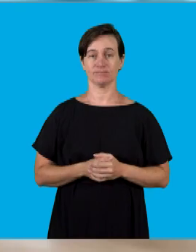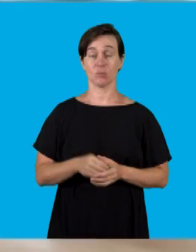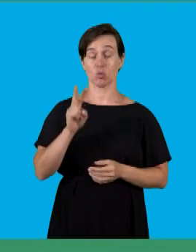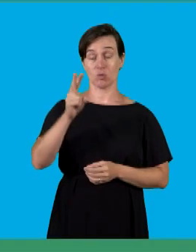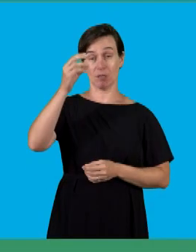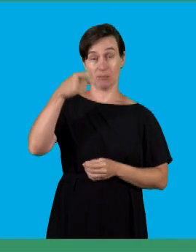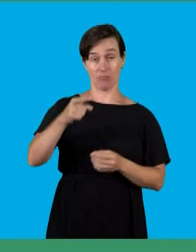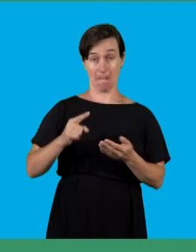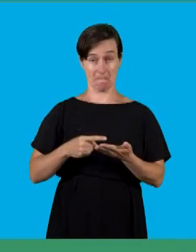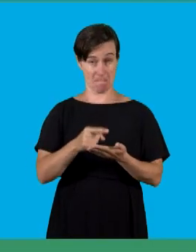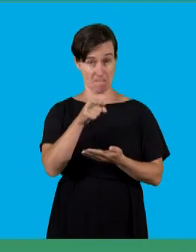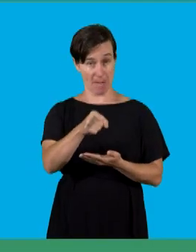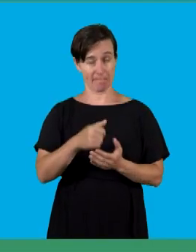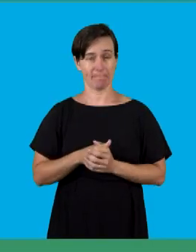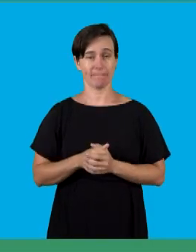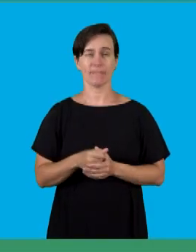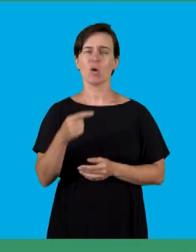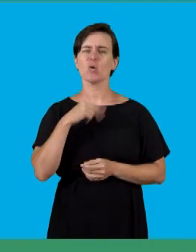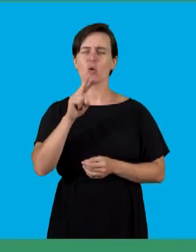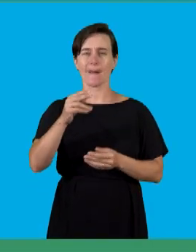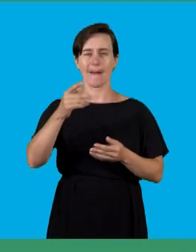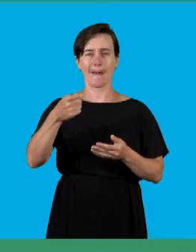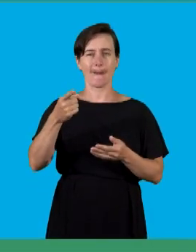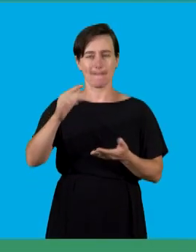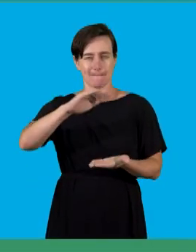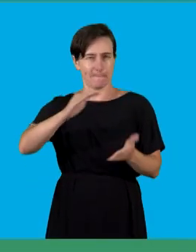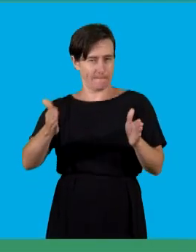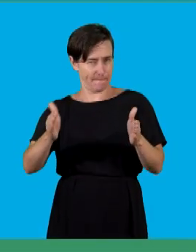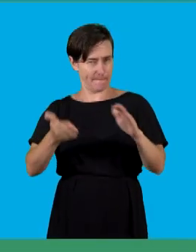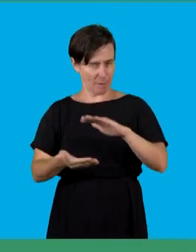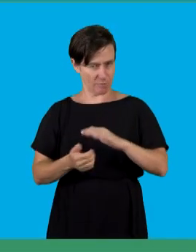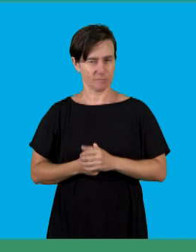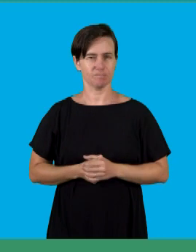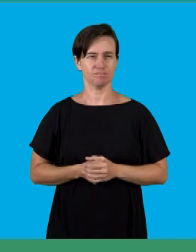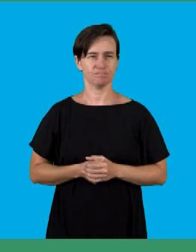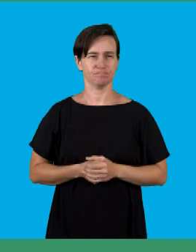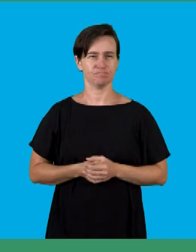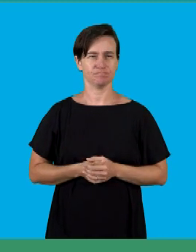our concept map, we will now be looking at what we call packaging.